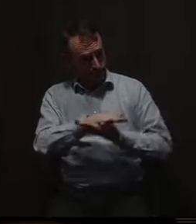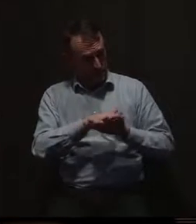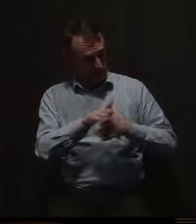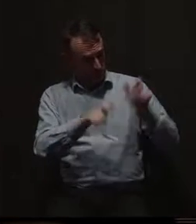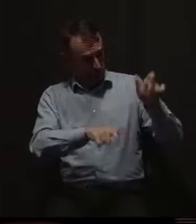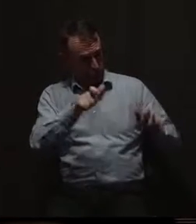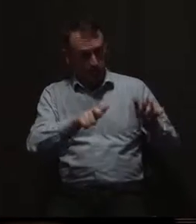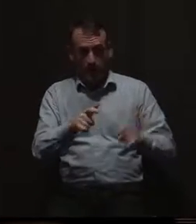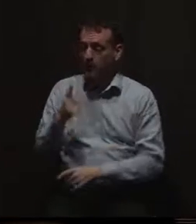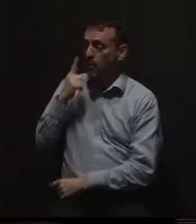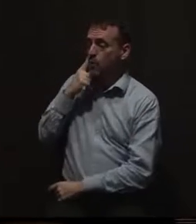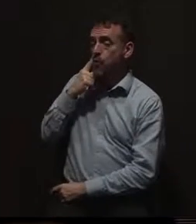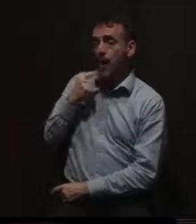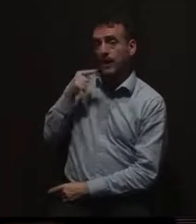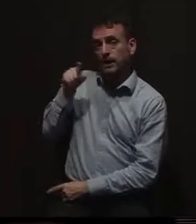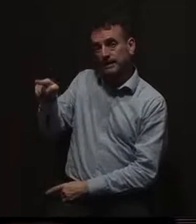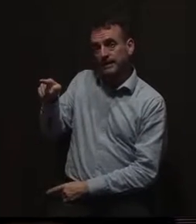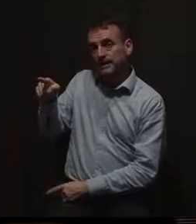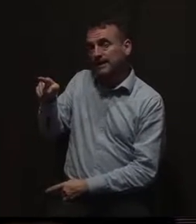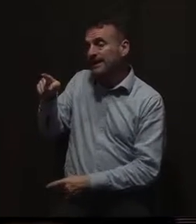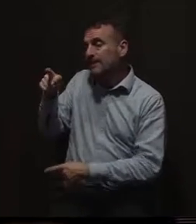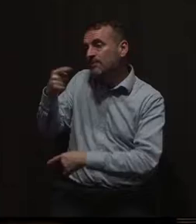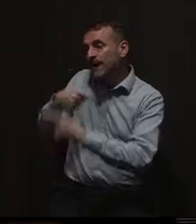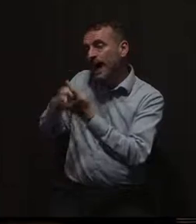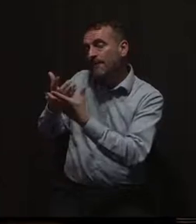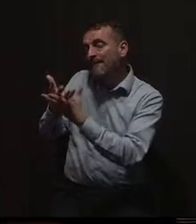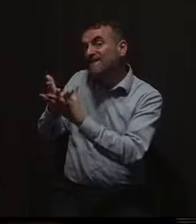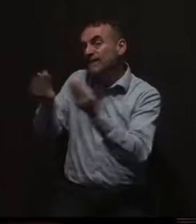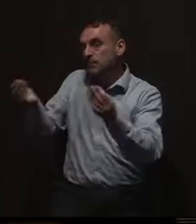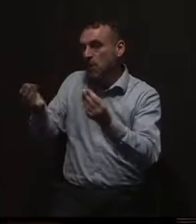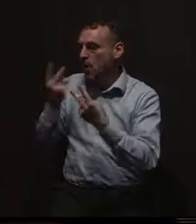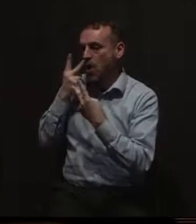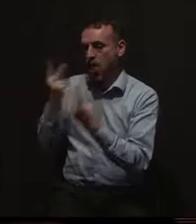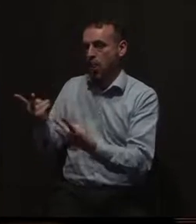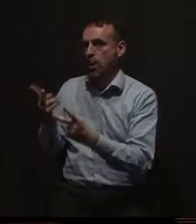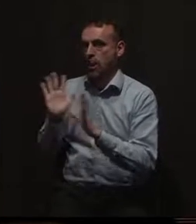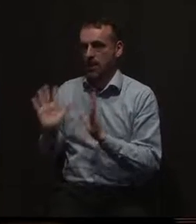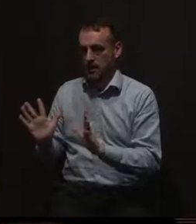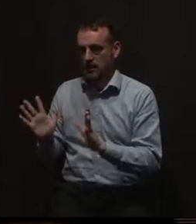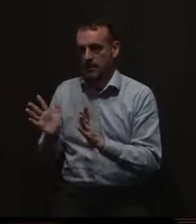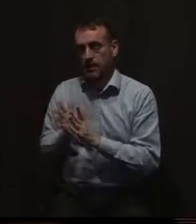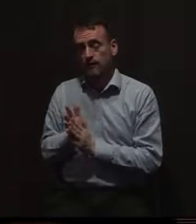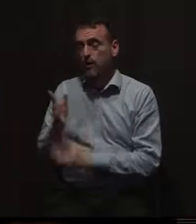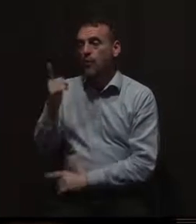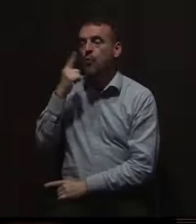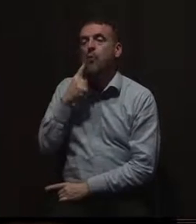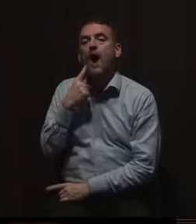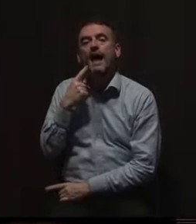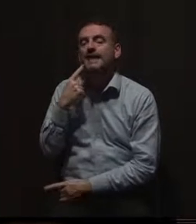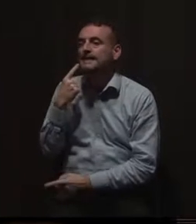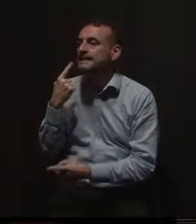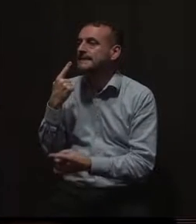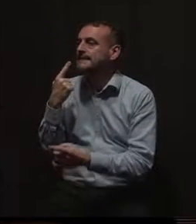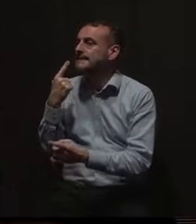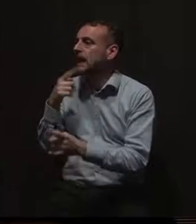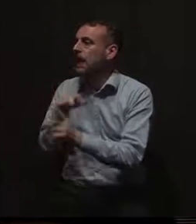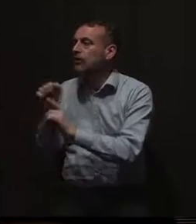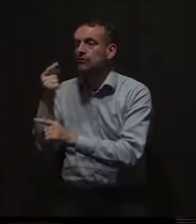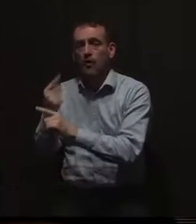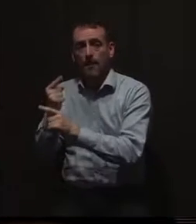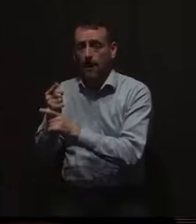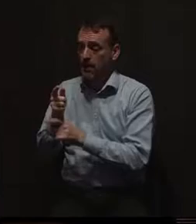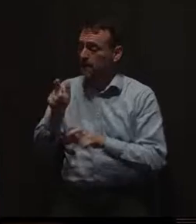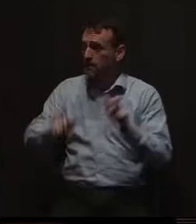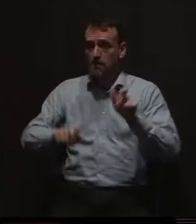talk about it, was the norm, so it became invisible. And so if you talk about whiteness now, people tend to be really hurt, and part